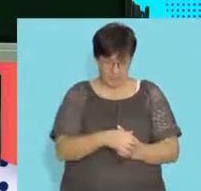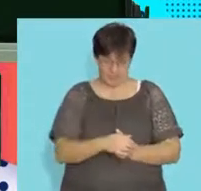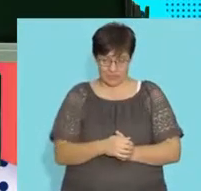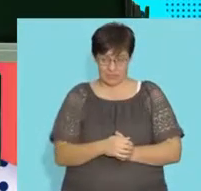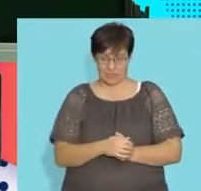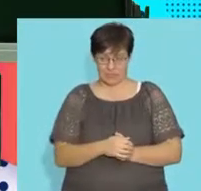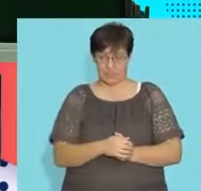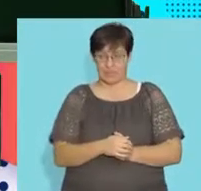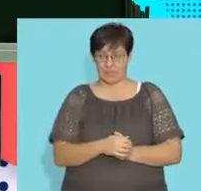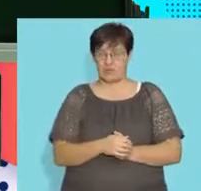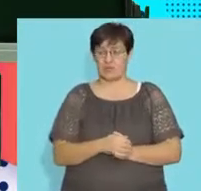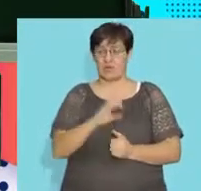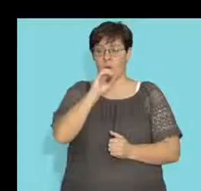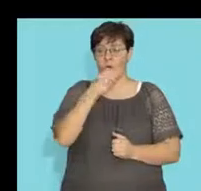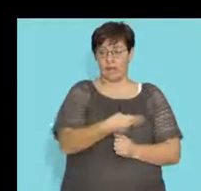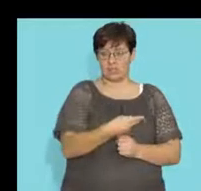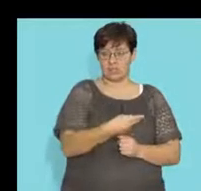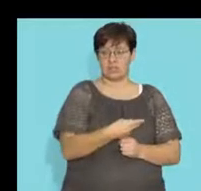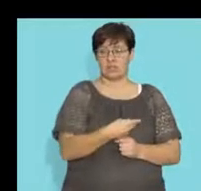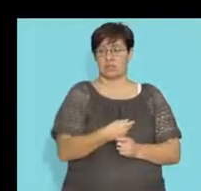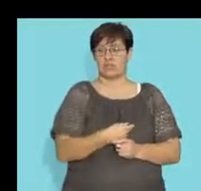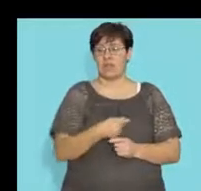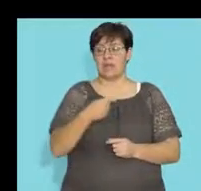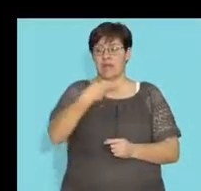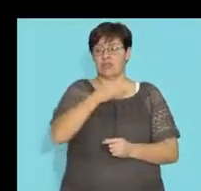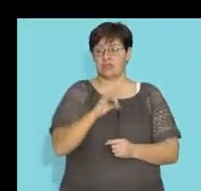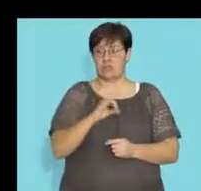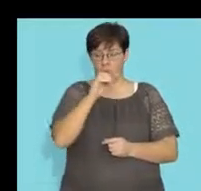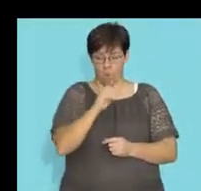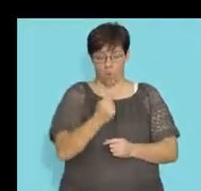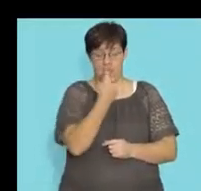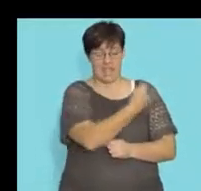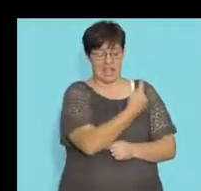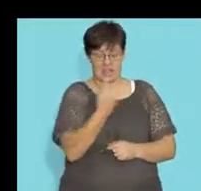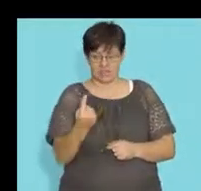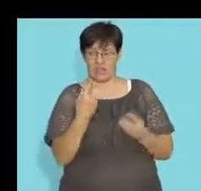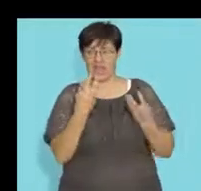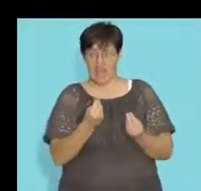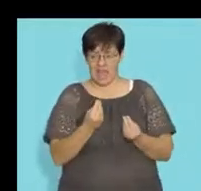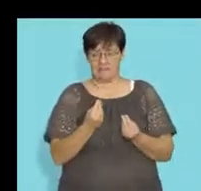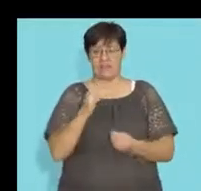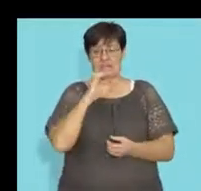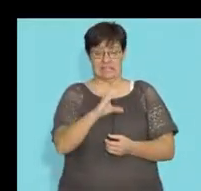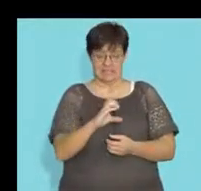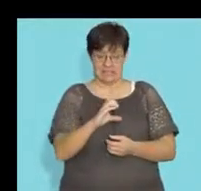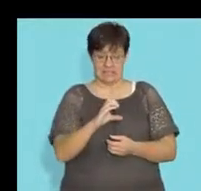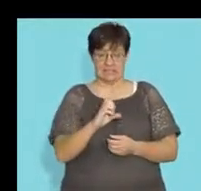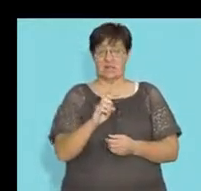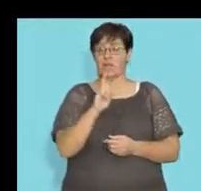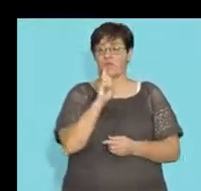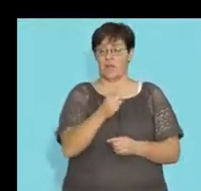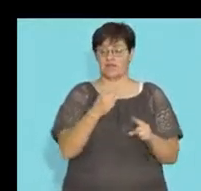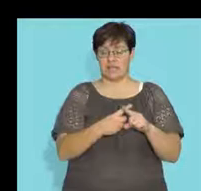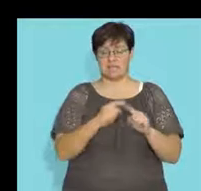pure substance. So when hydroxide ion and the hydronium ions will then each have